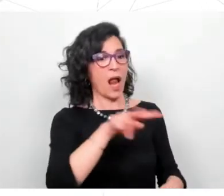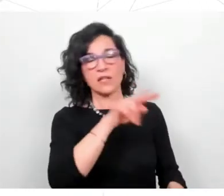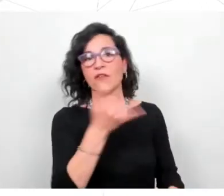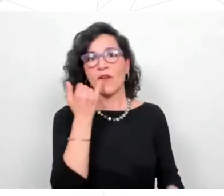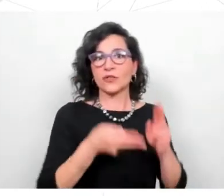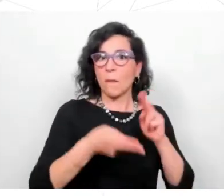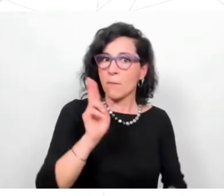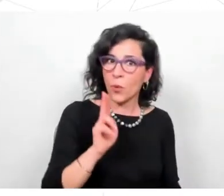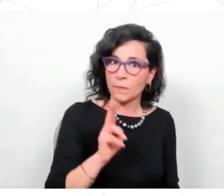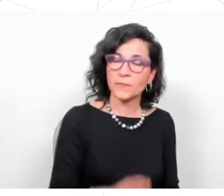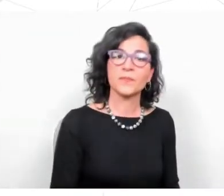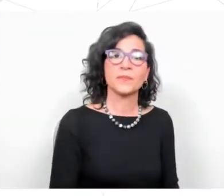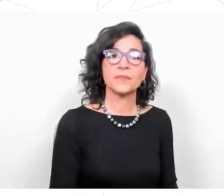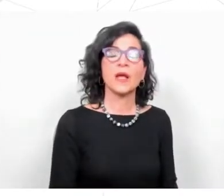screen.